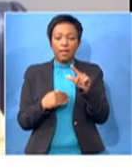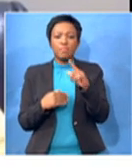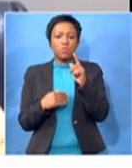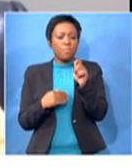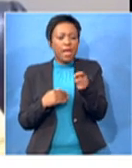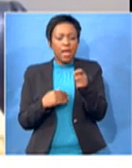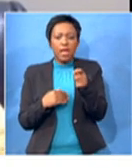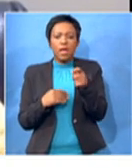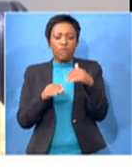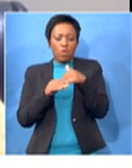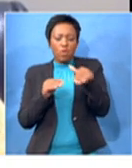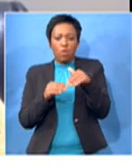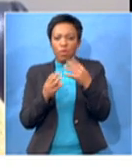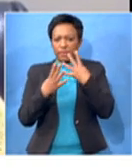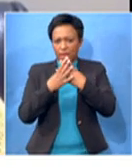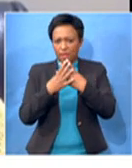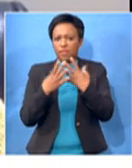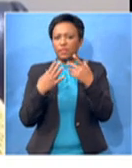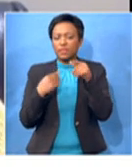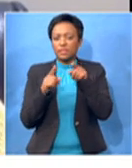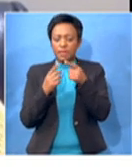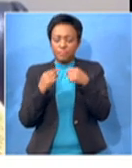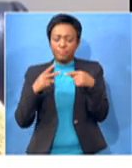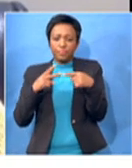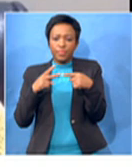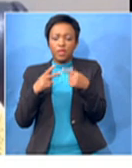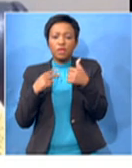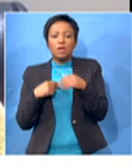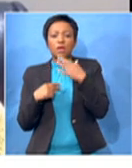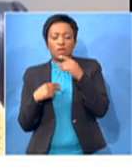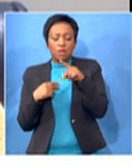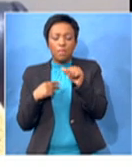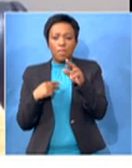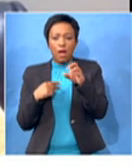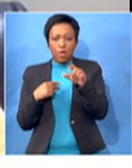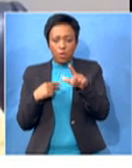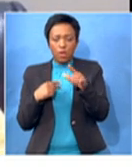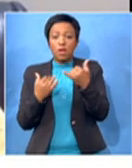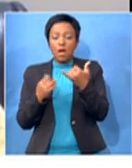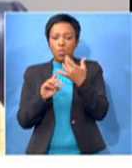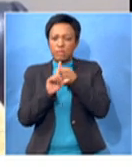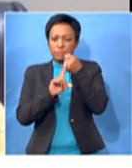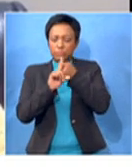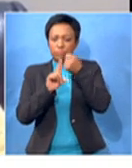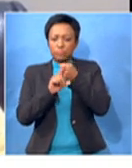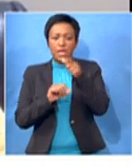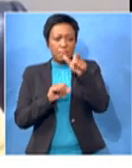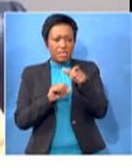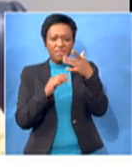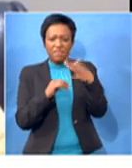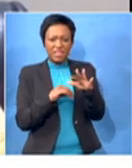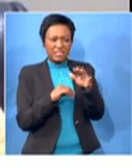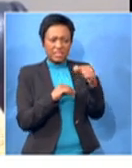we are pushing for not granting bail in certain domestic violence cases or sexual offences cases,